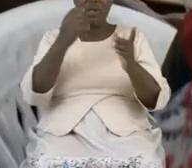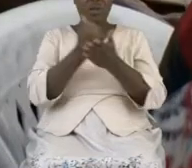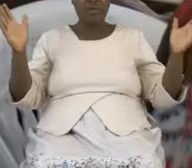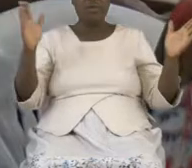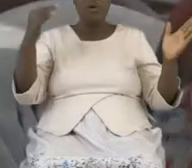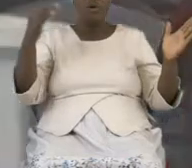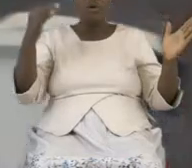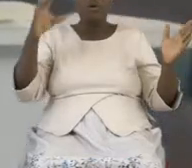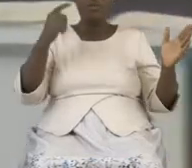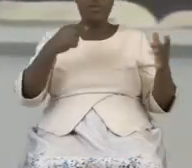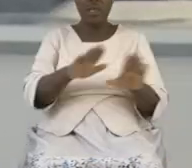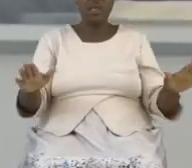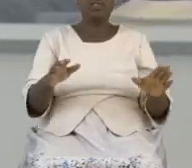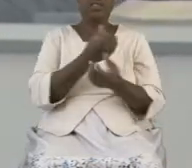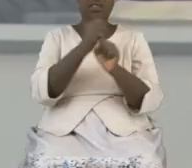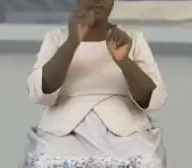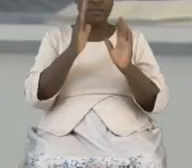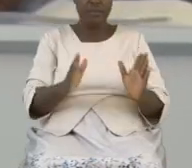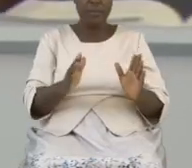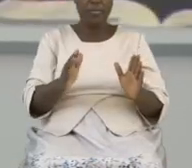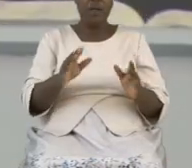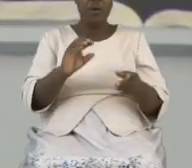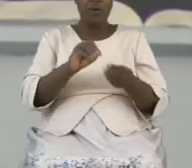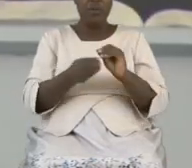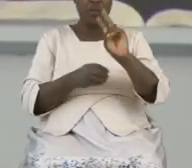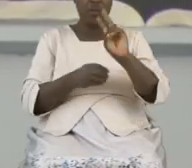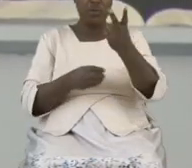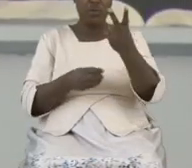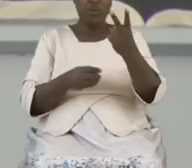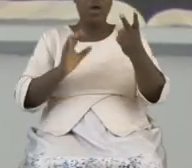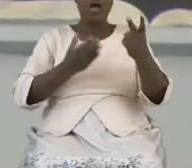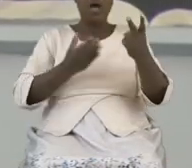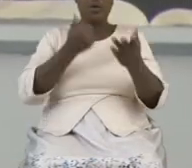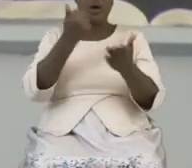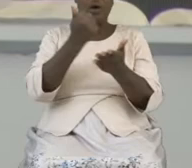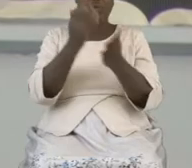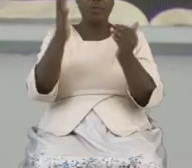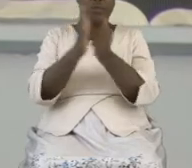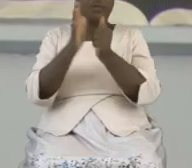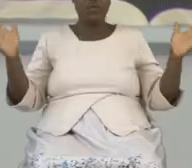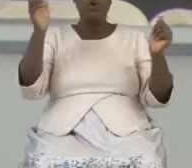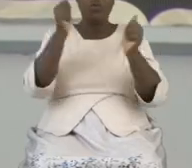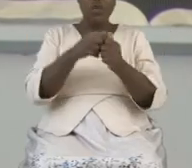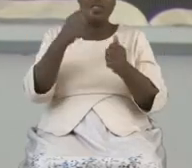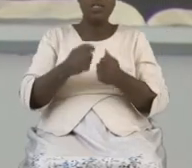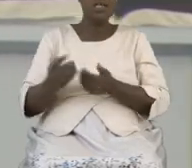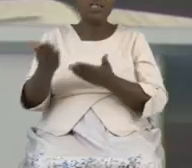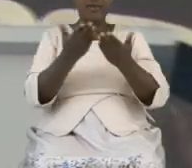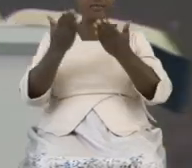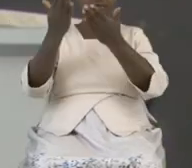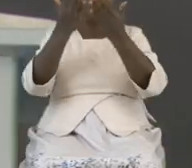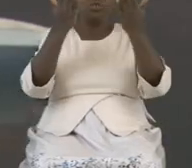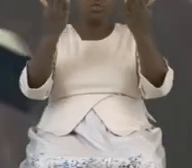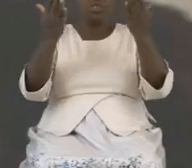two, our crucifixion with the sacrificial substitute. He was